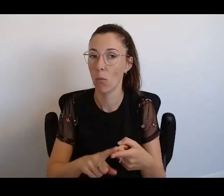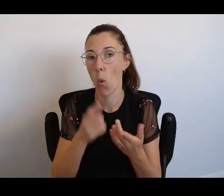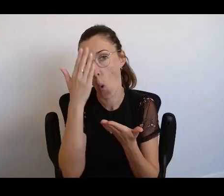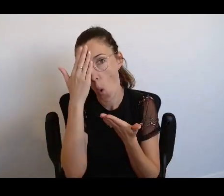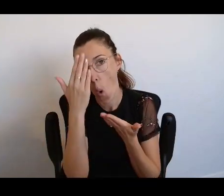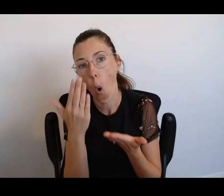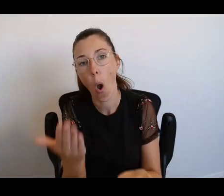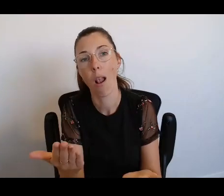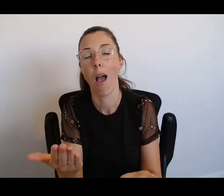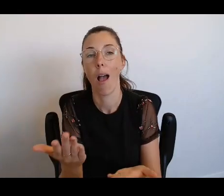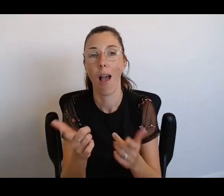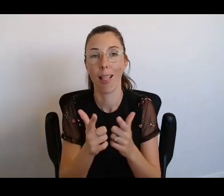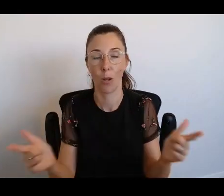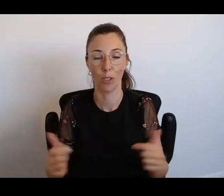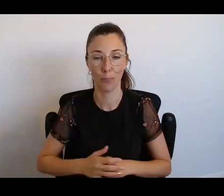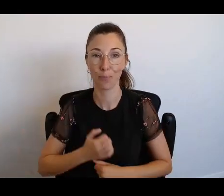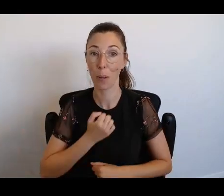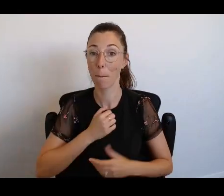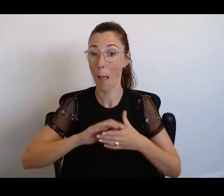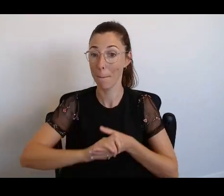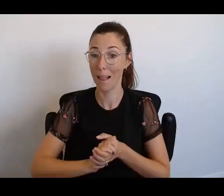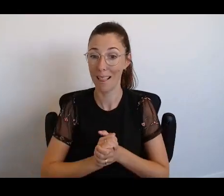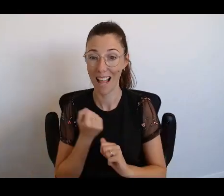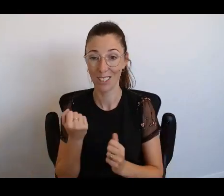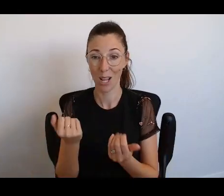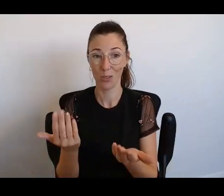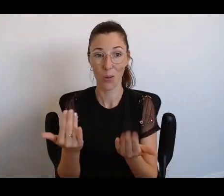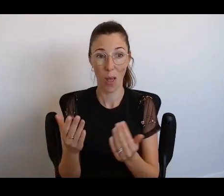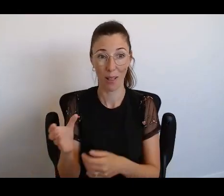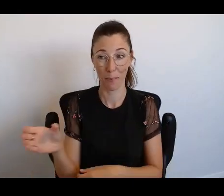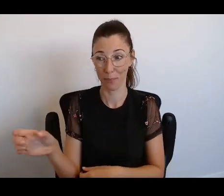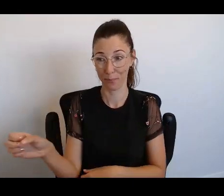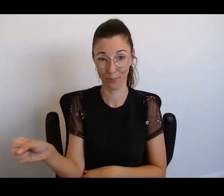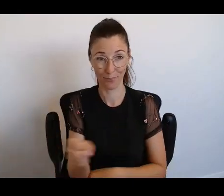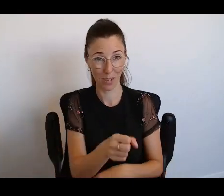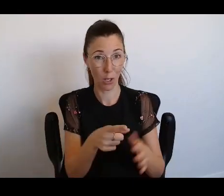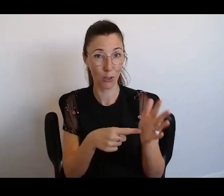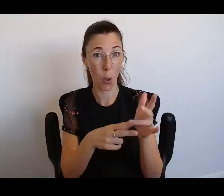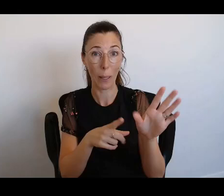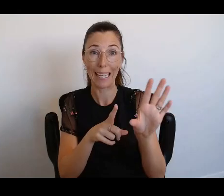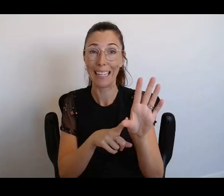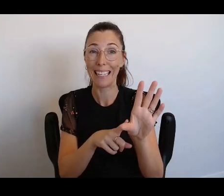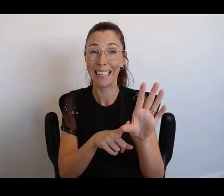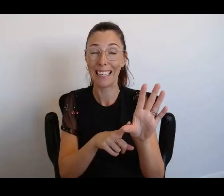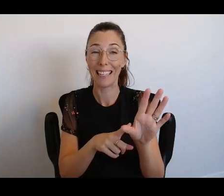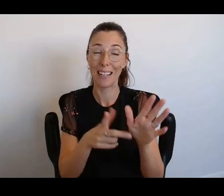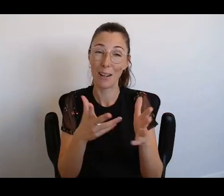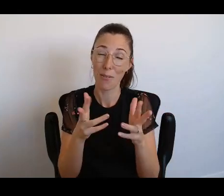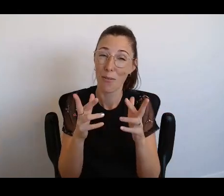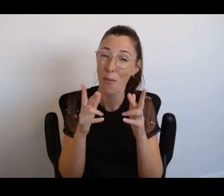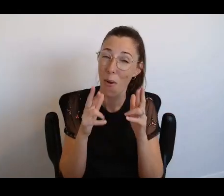It's my great pleasure to welcome Tony to the lectern, and I trust you enjoy his talk